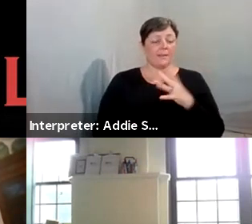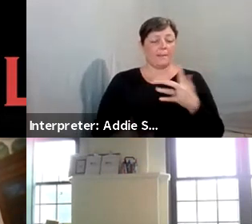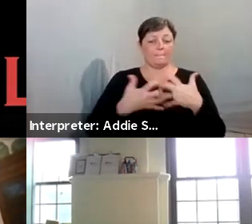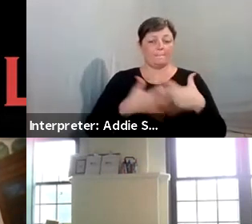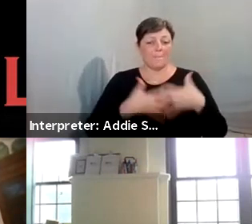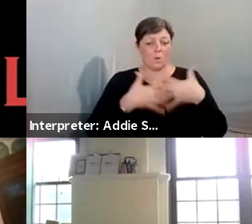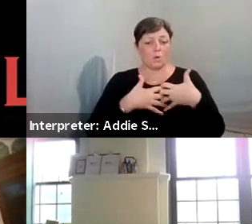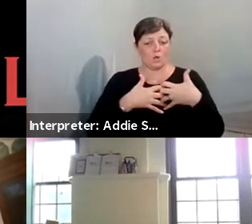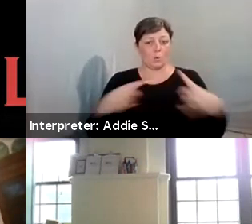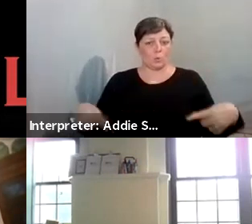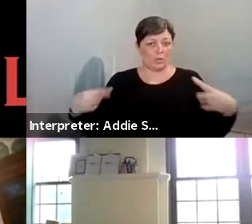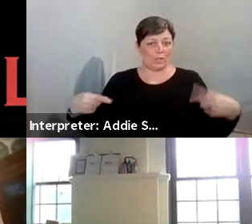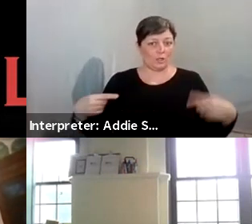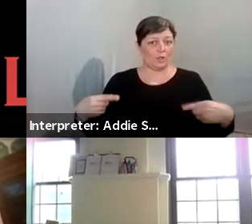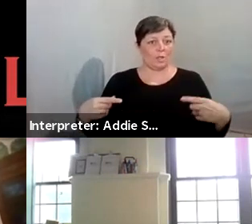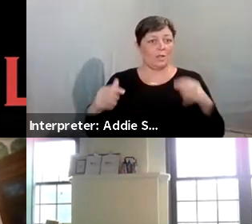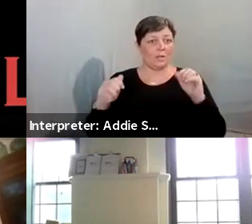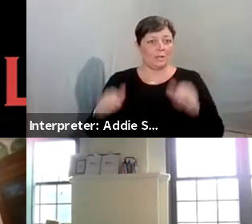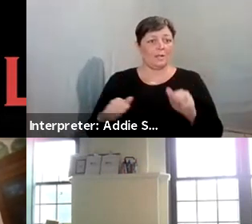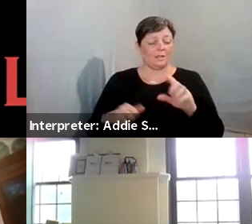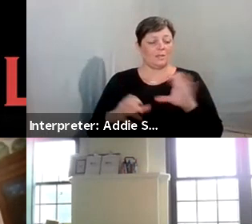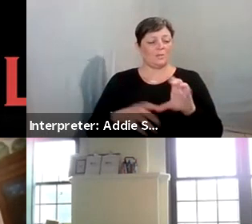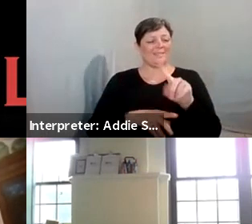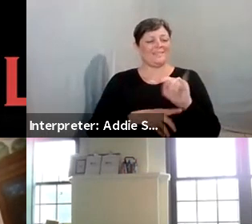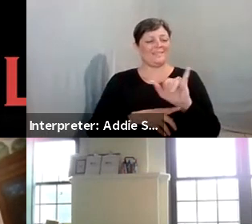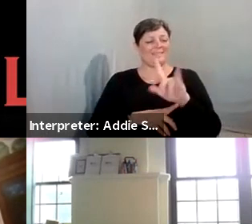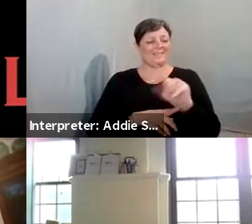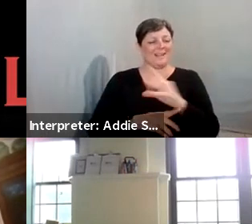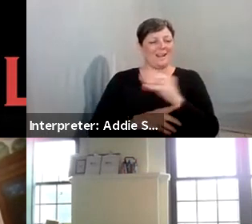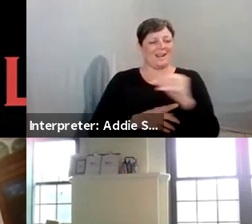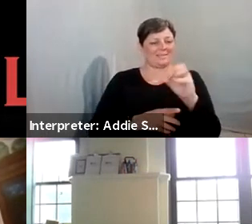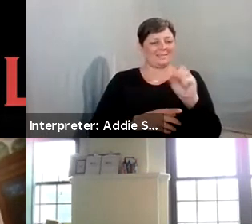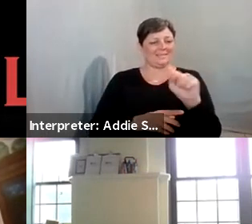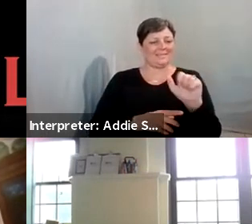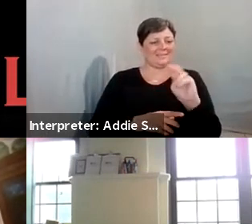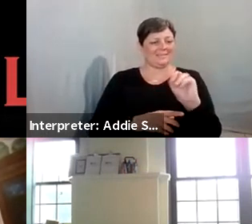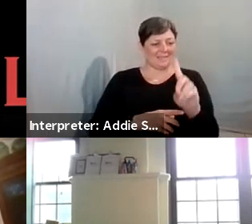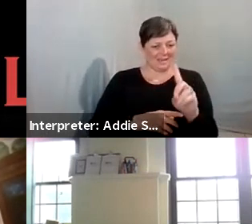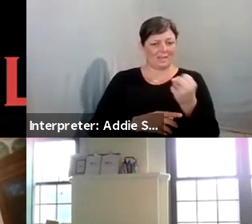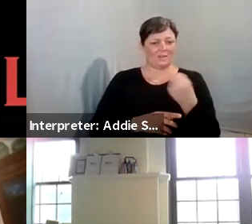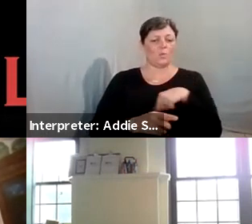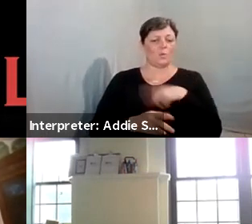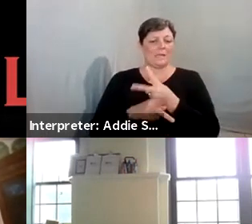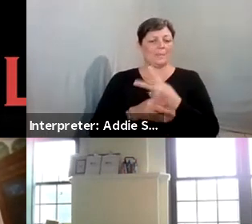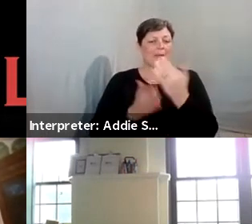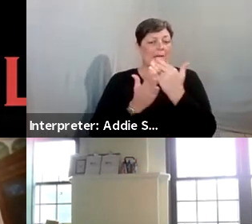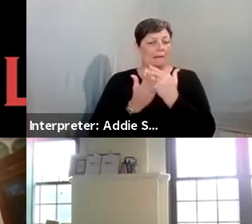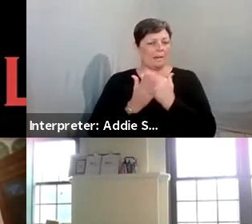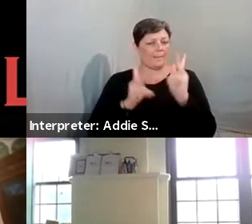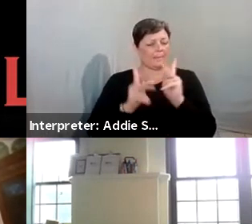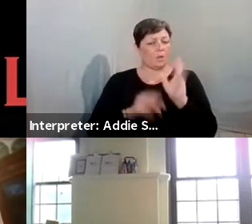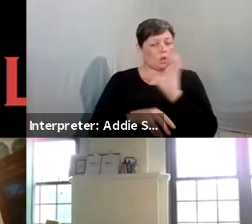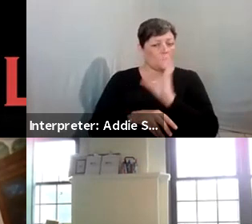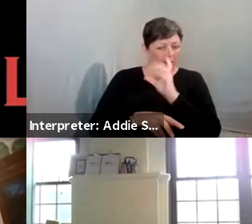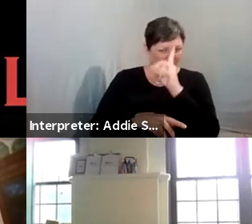motorized wheelchair that'll do the tilt and stand. So we keep lists of people who are looking for items